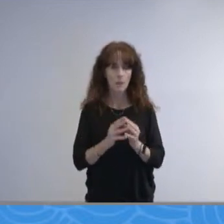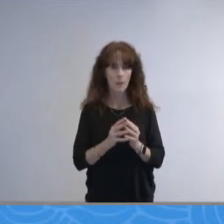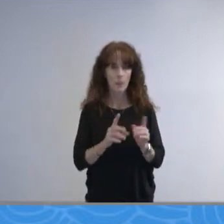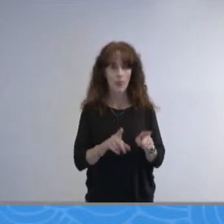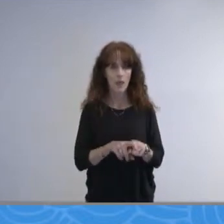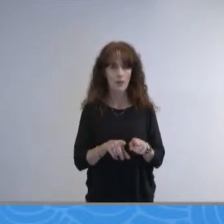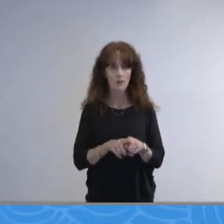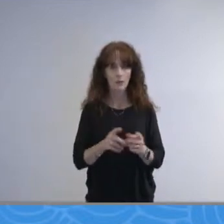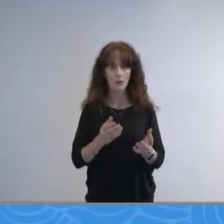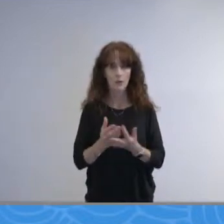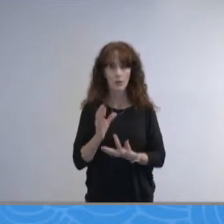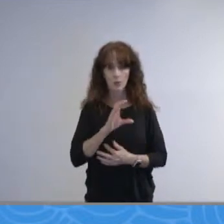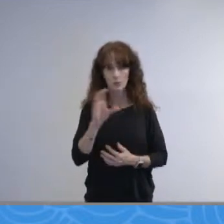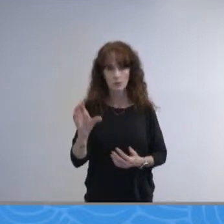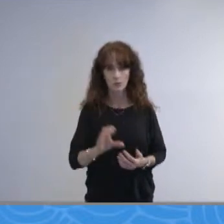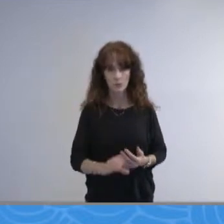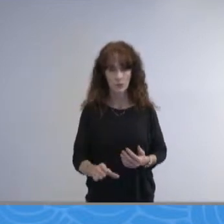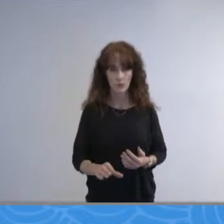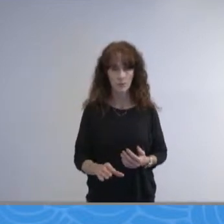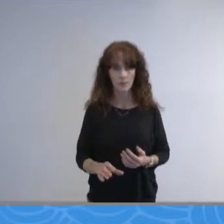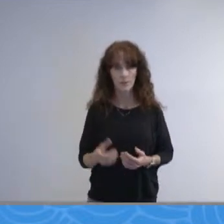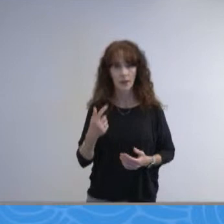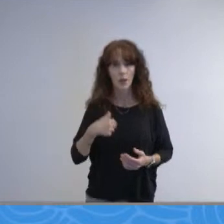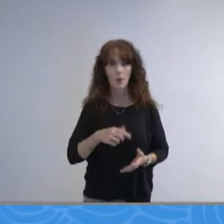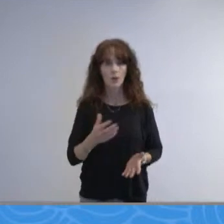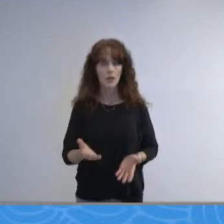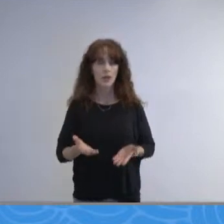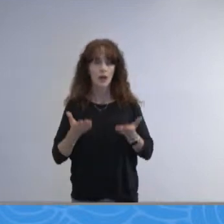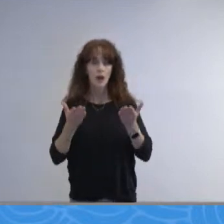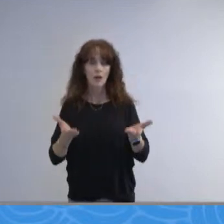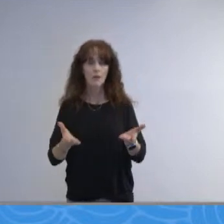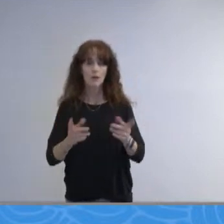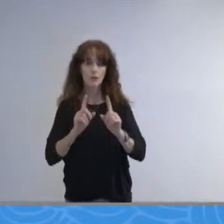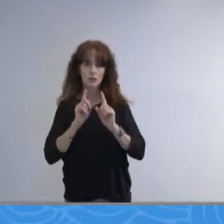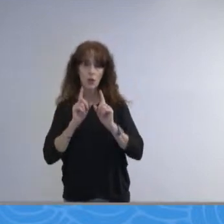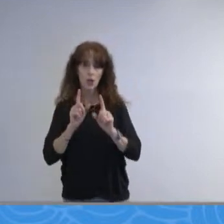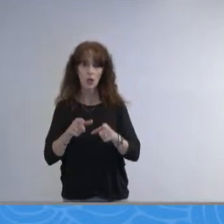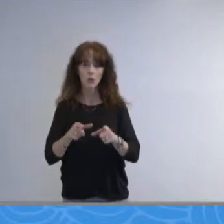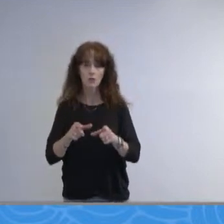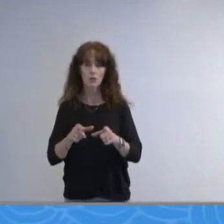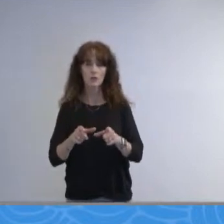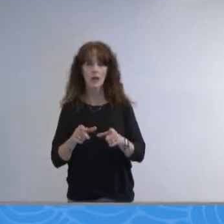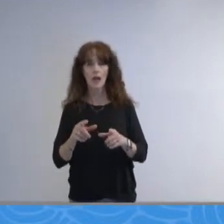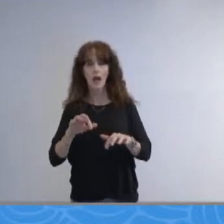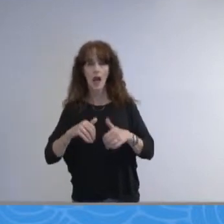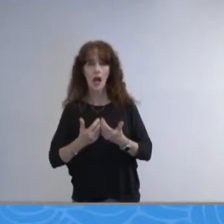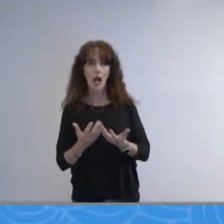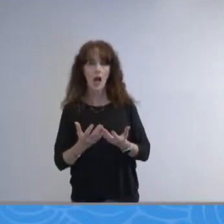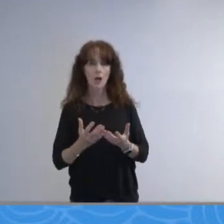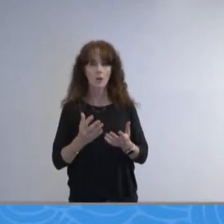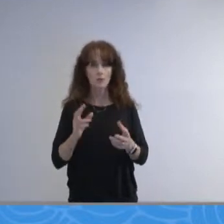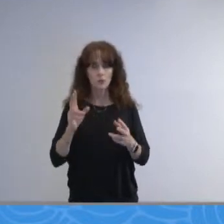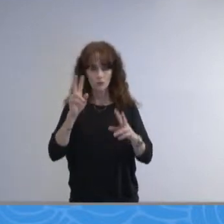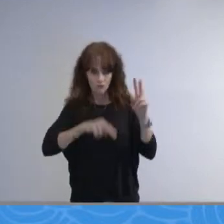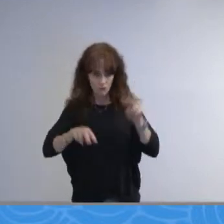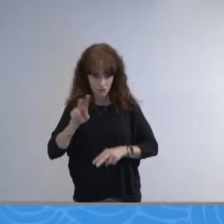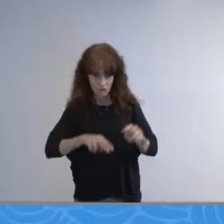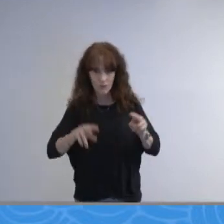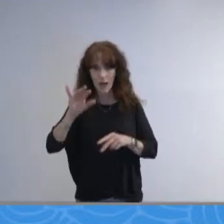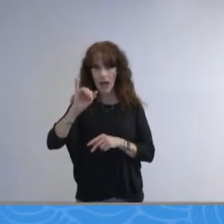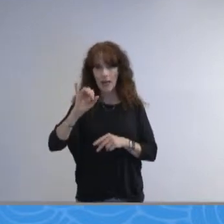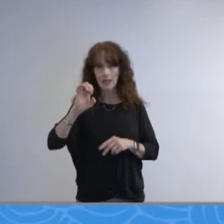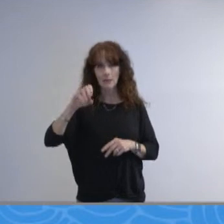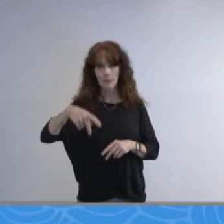also through Zoom, and we offer solutions how to navigate our IEPs.